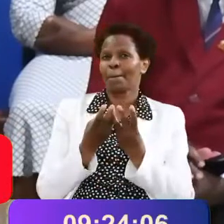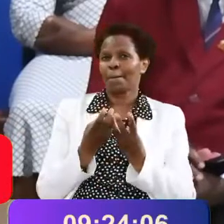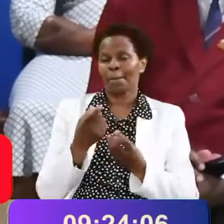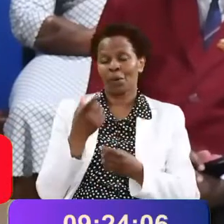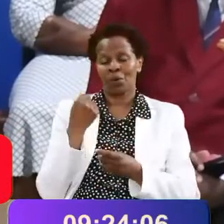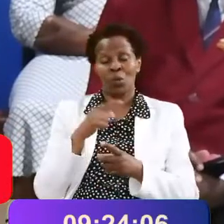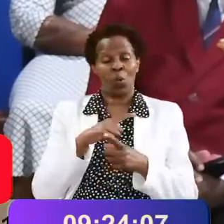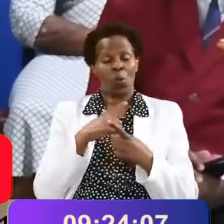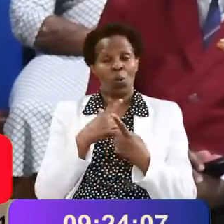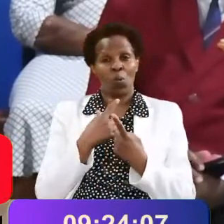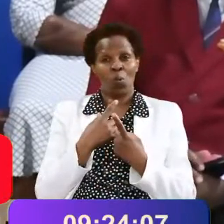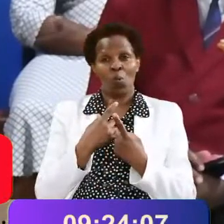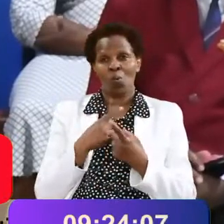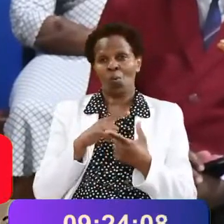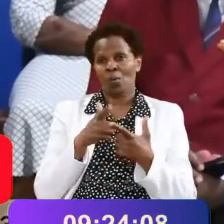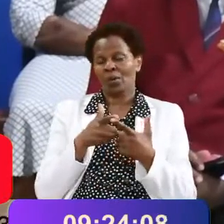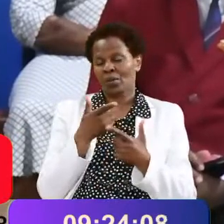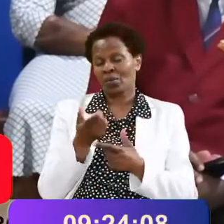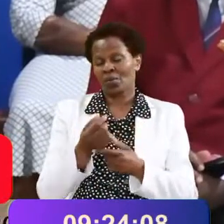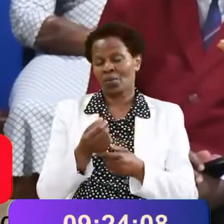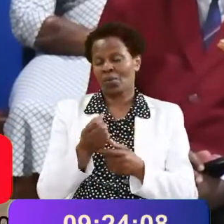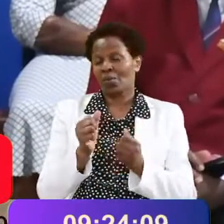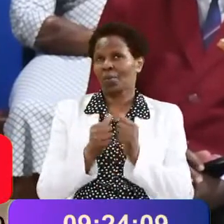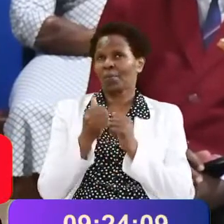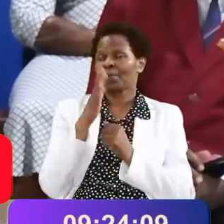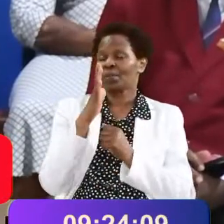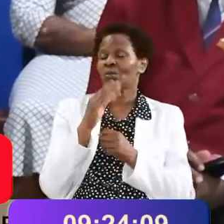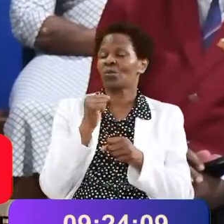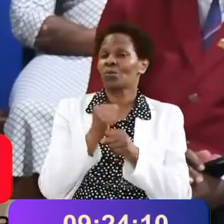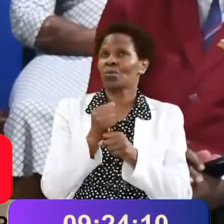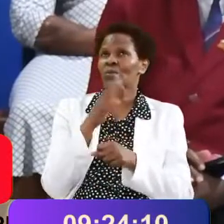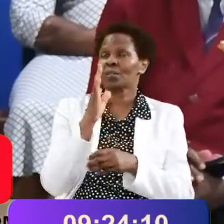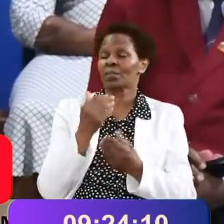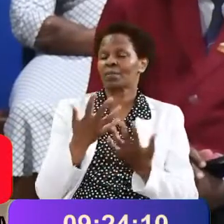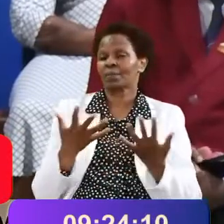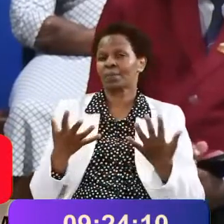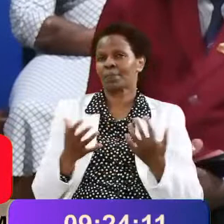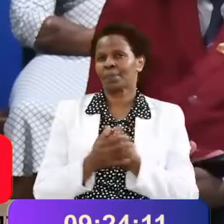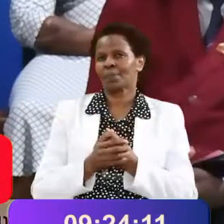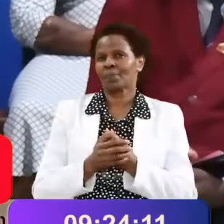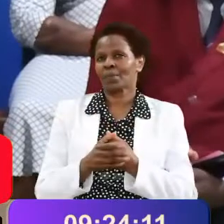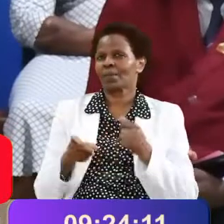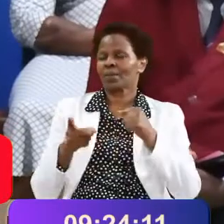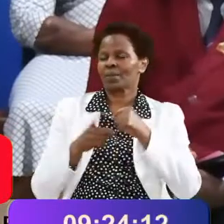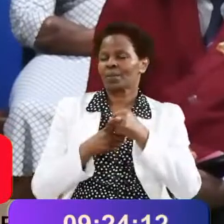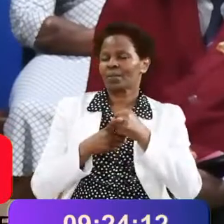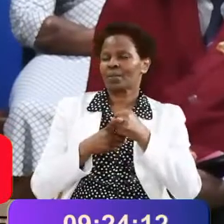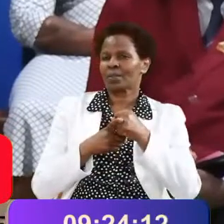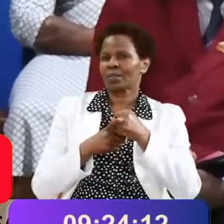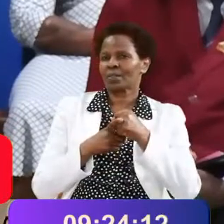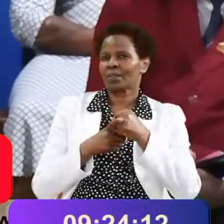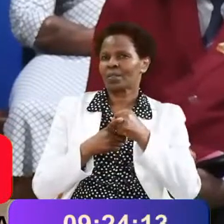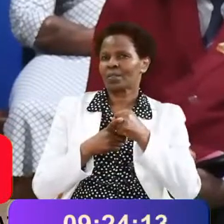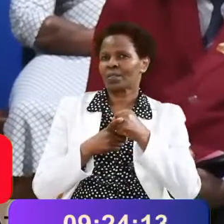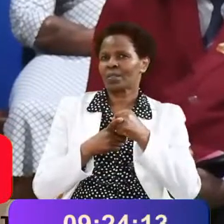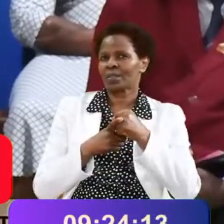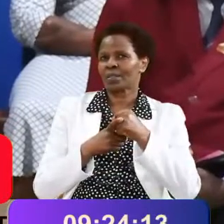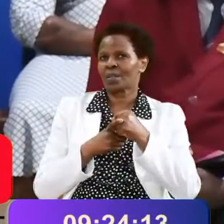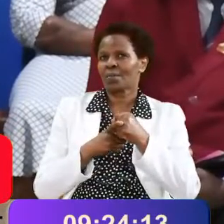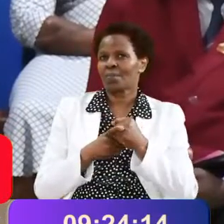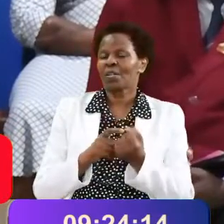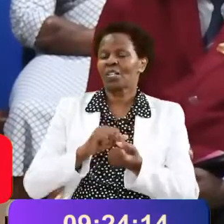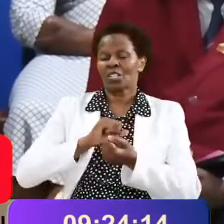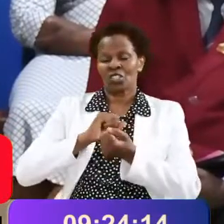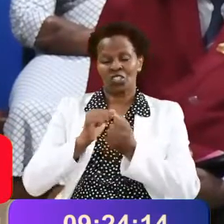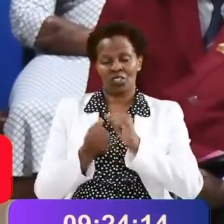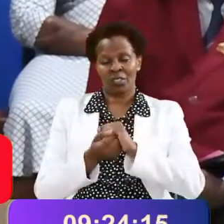we do things like God would do them. Then number six is godliness means conforming to Jesus Christ. So if